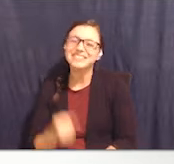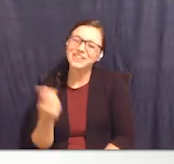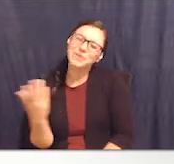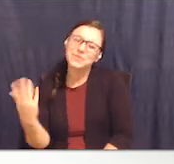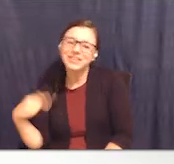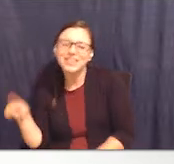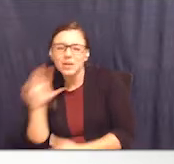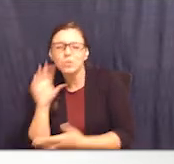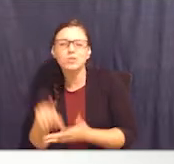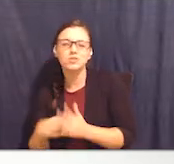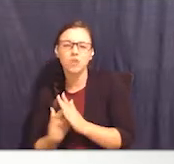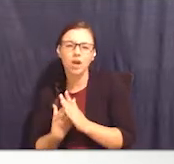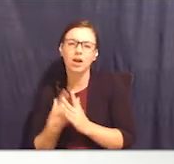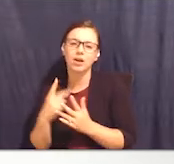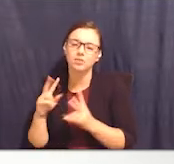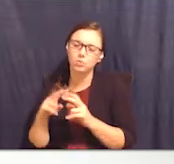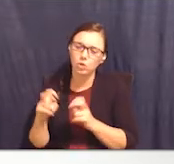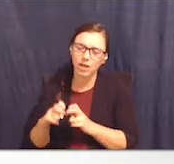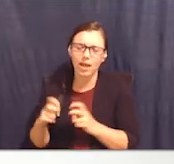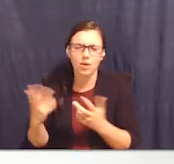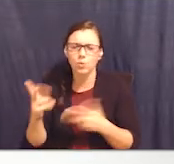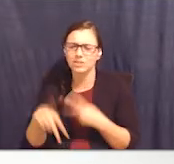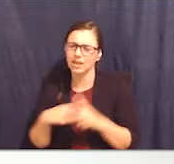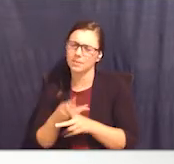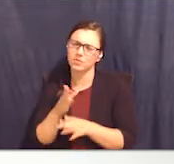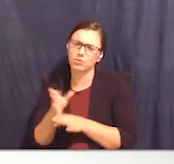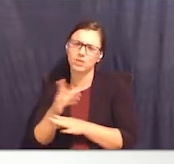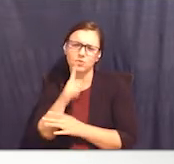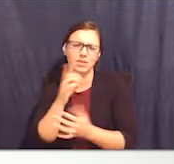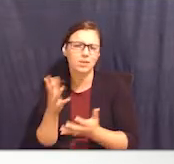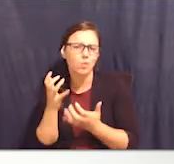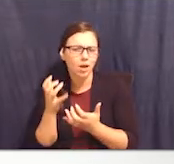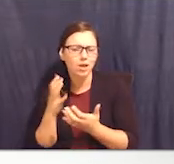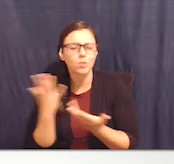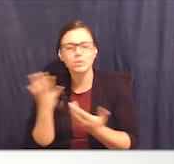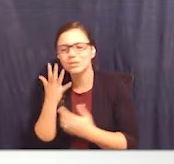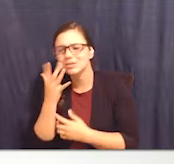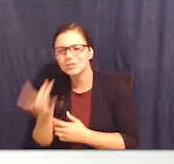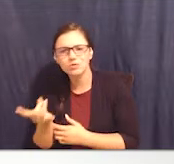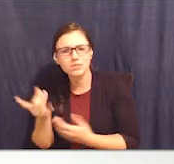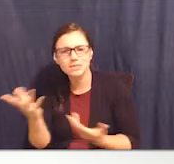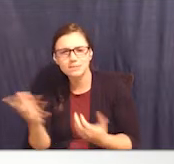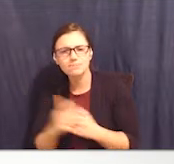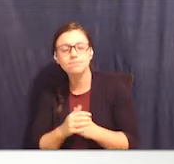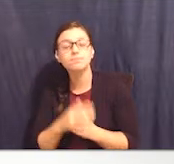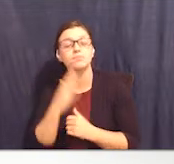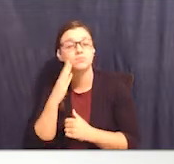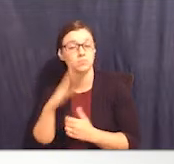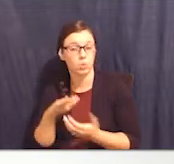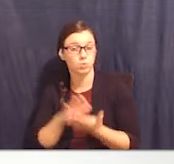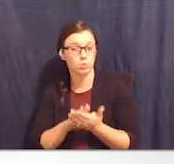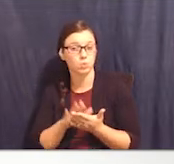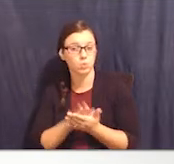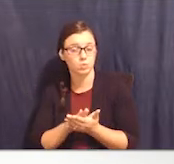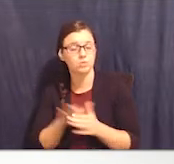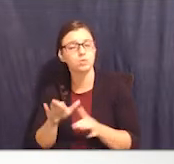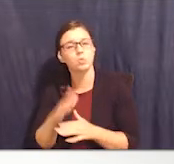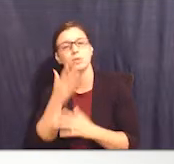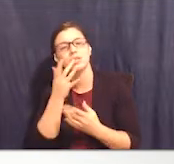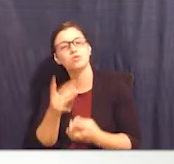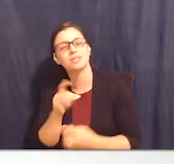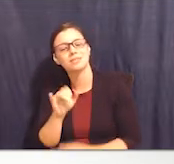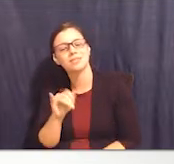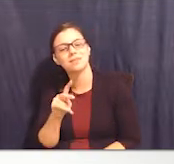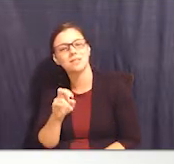learning outcomes also, we want them to be able to know how to get supports and